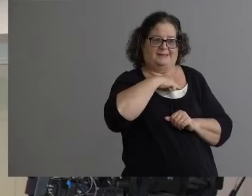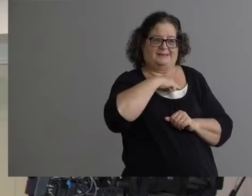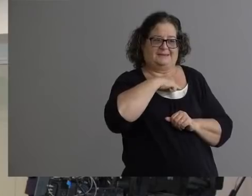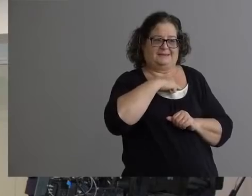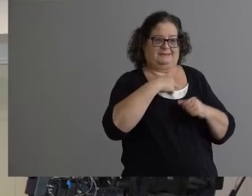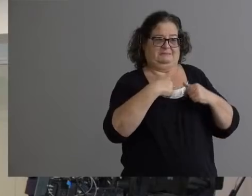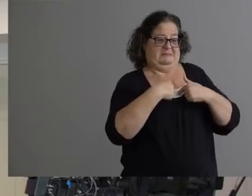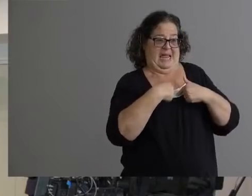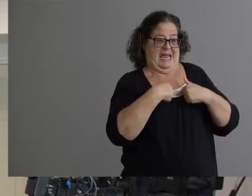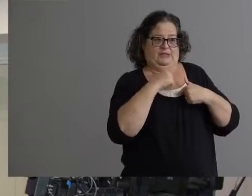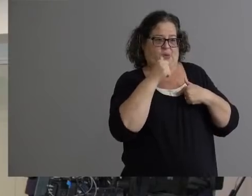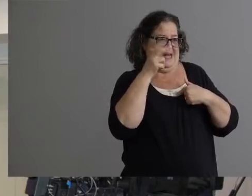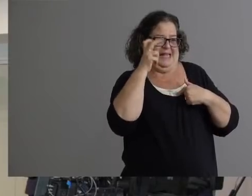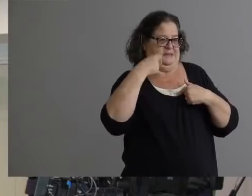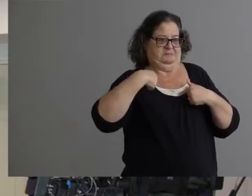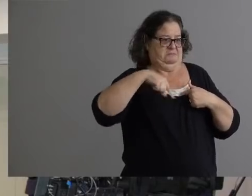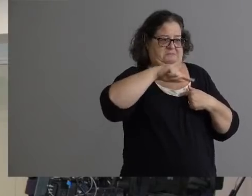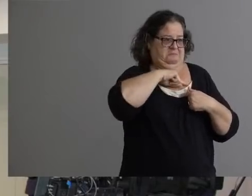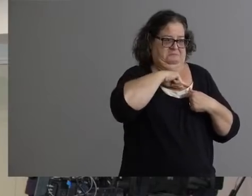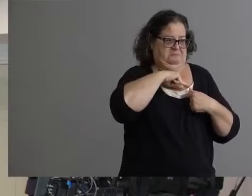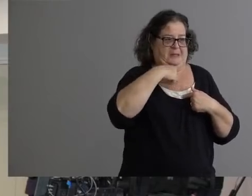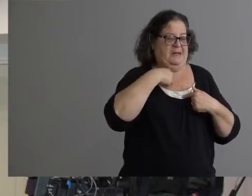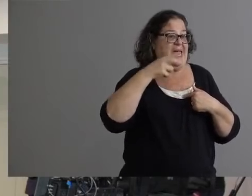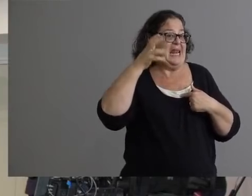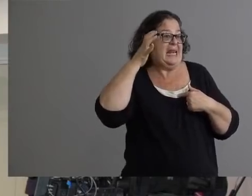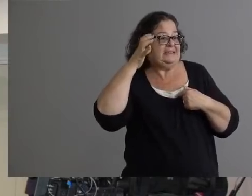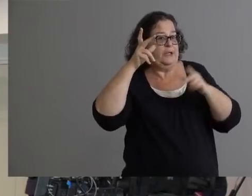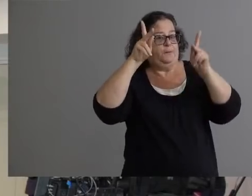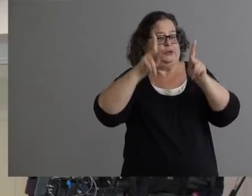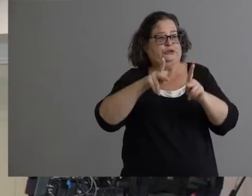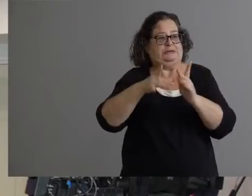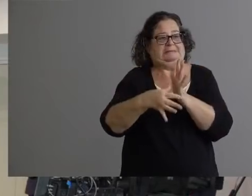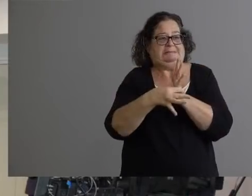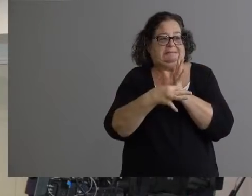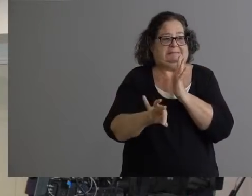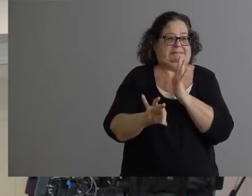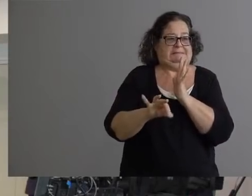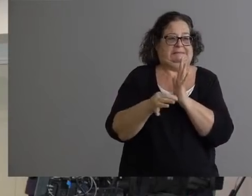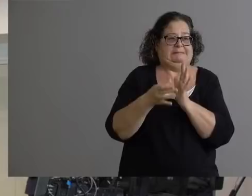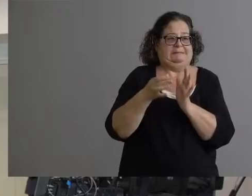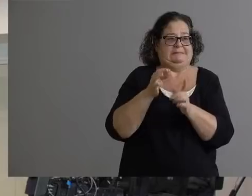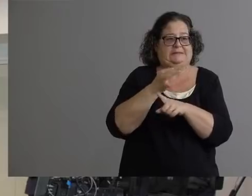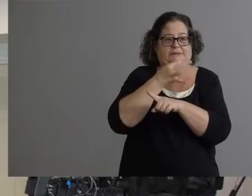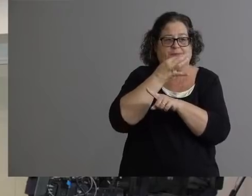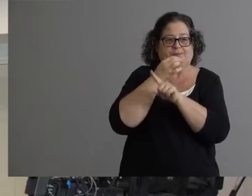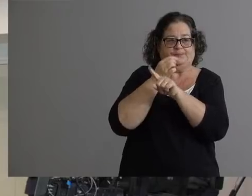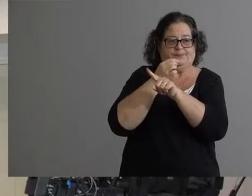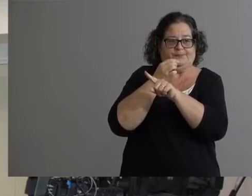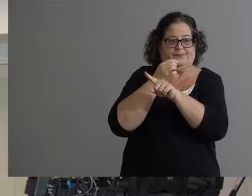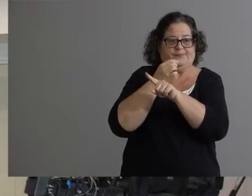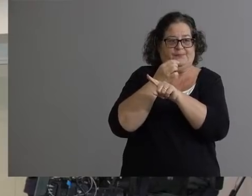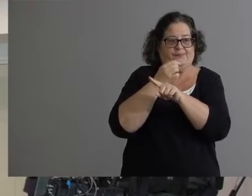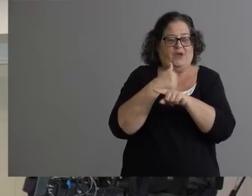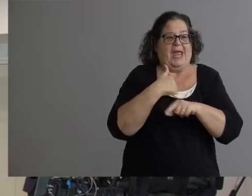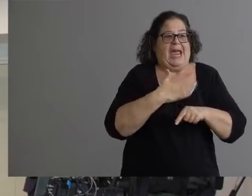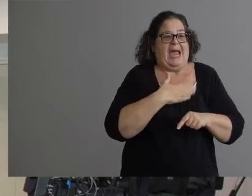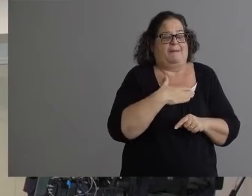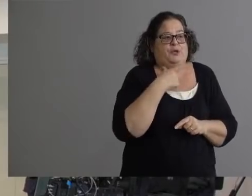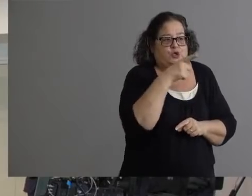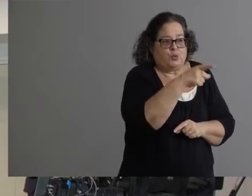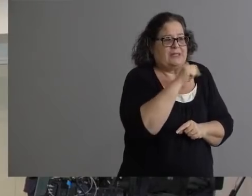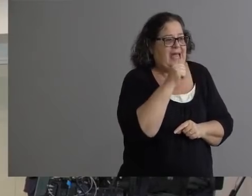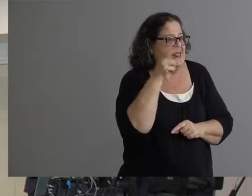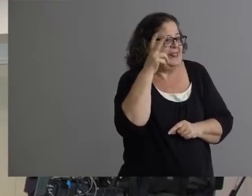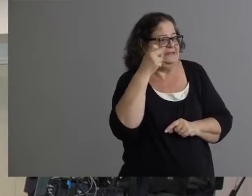didn't, okay, I didn't say that I don't listen to you. Whatever. That's, okay. I have to remind people from time to time